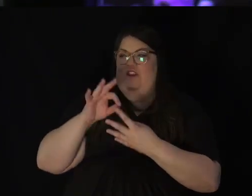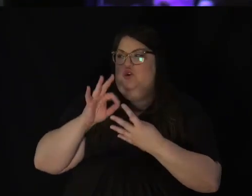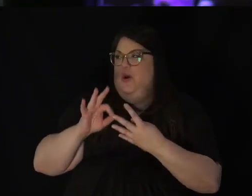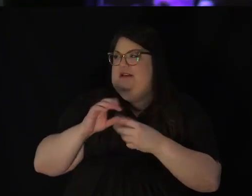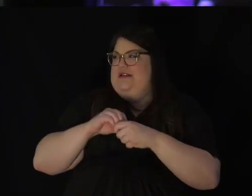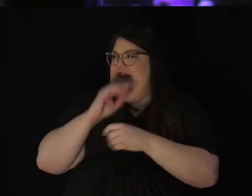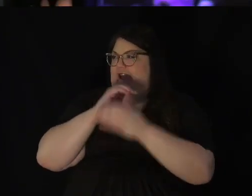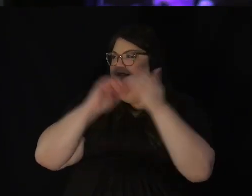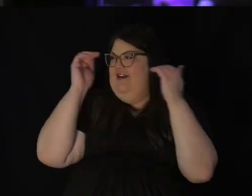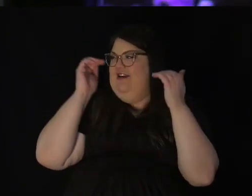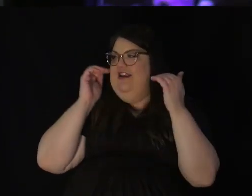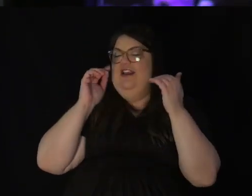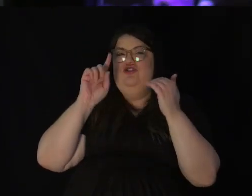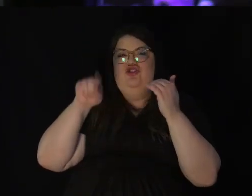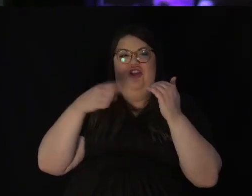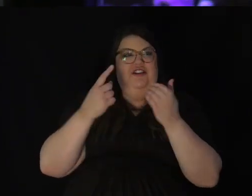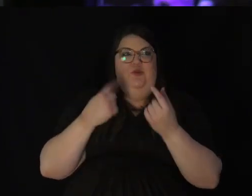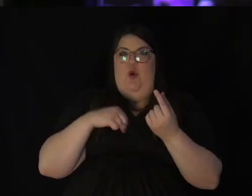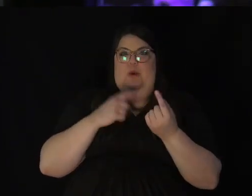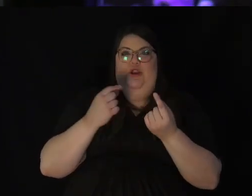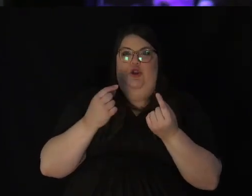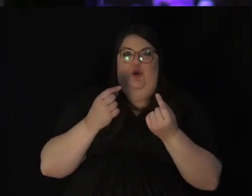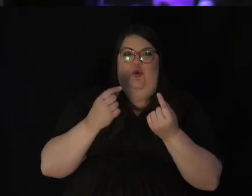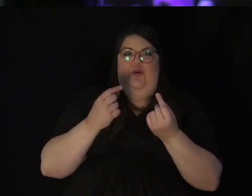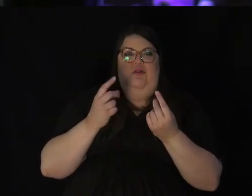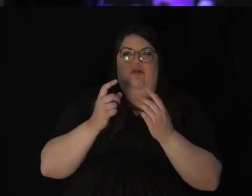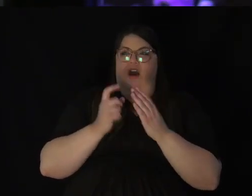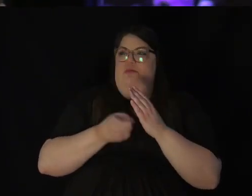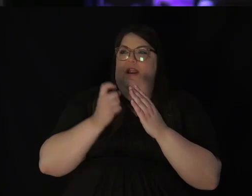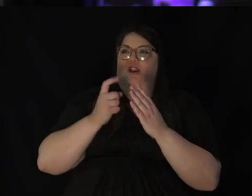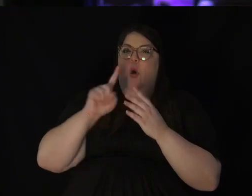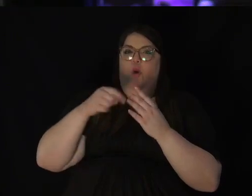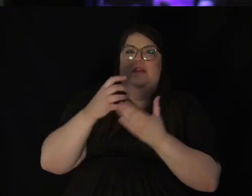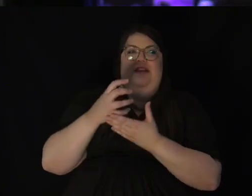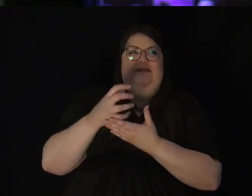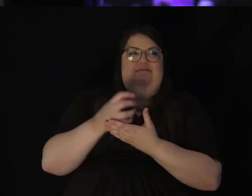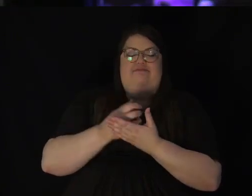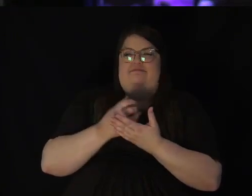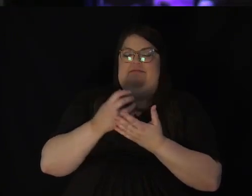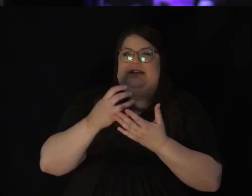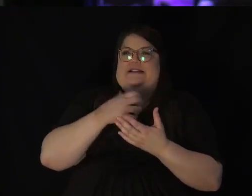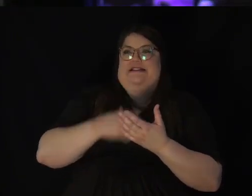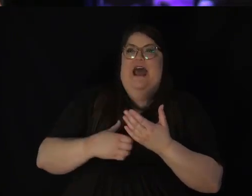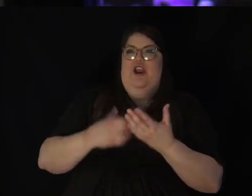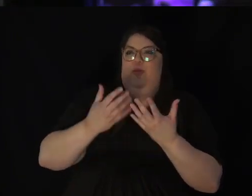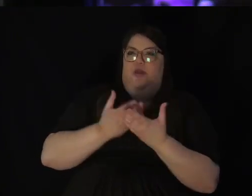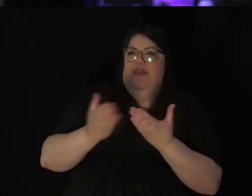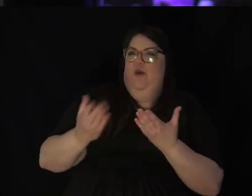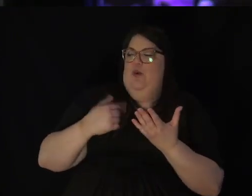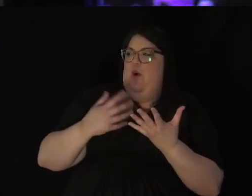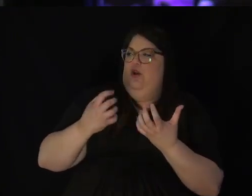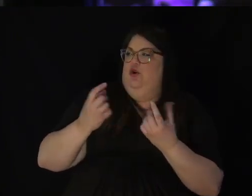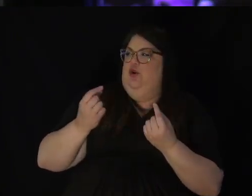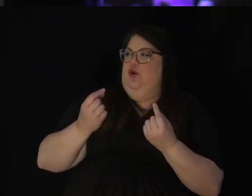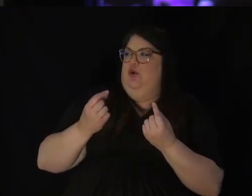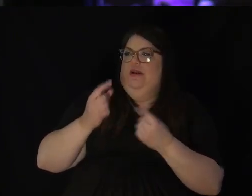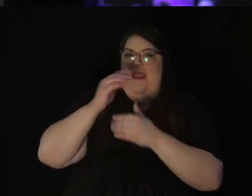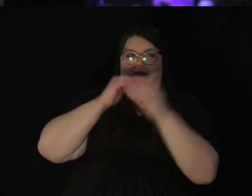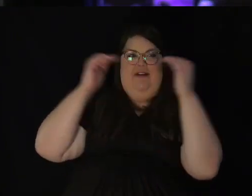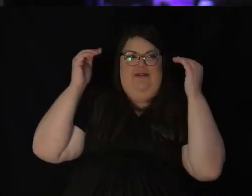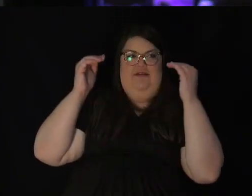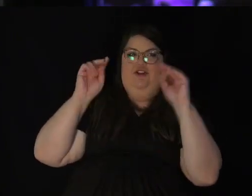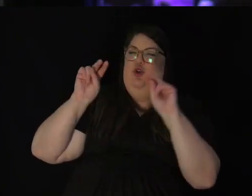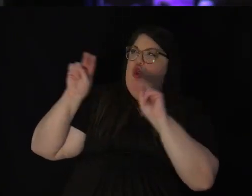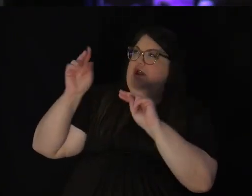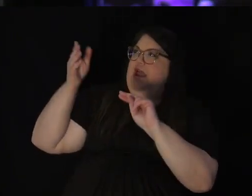It's just what you do. It's going to be the only desirable thing to do. And in the